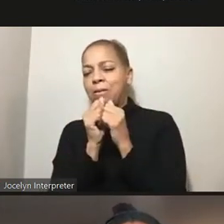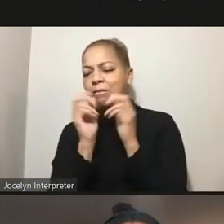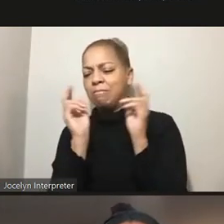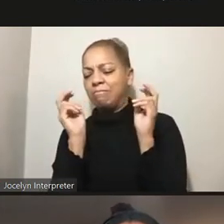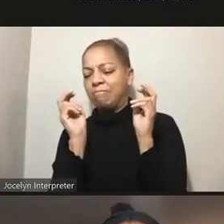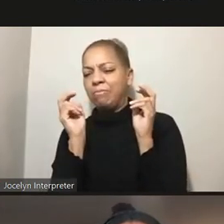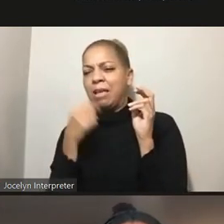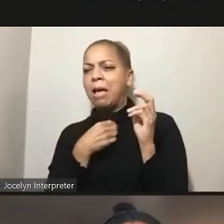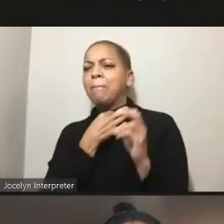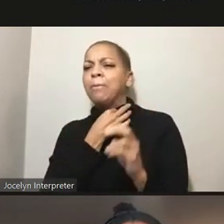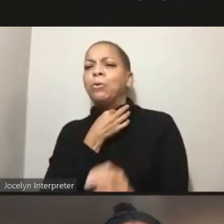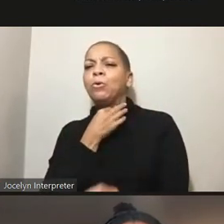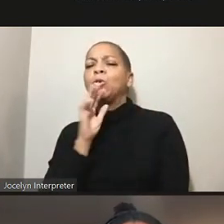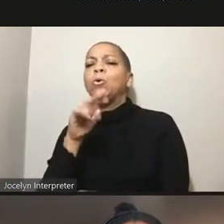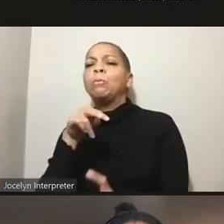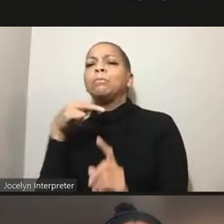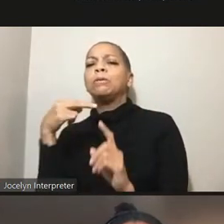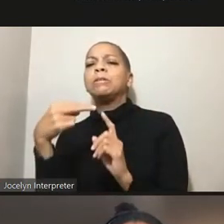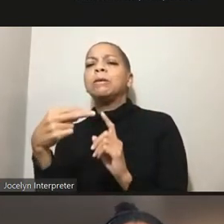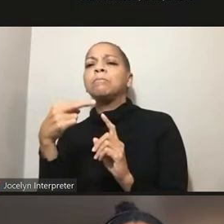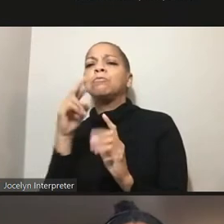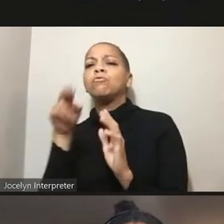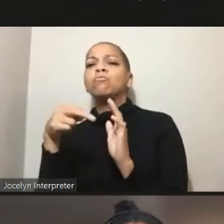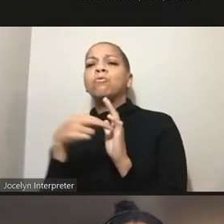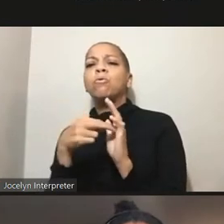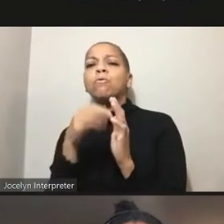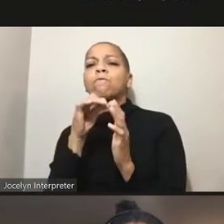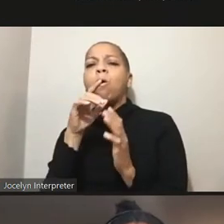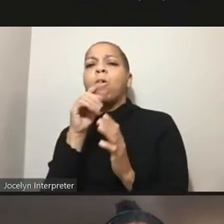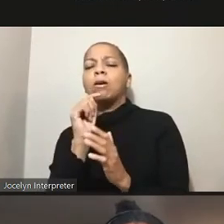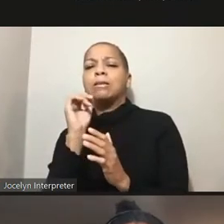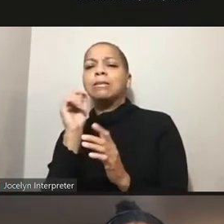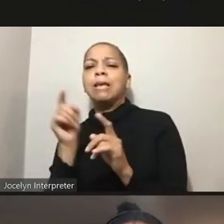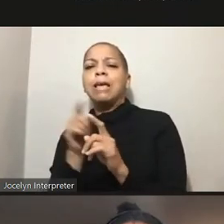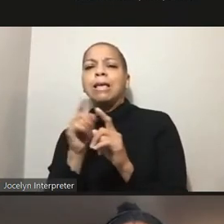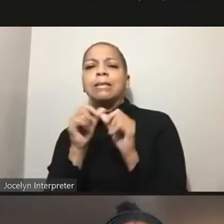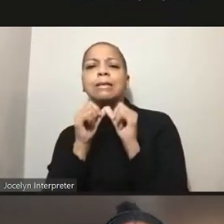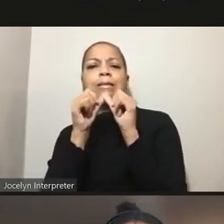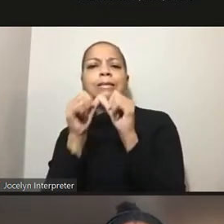your perception of the role of artists in that continual play.